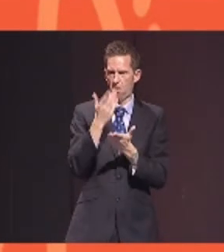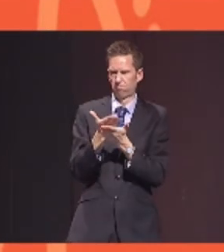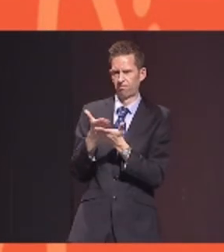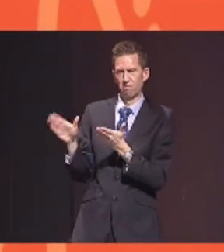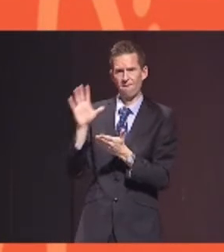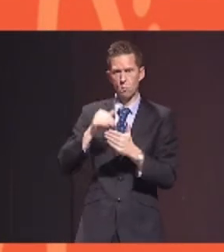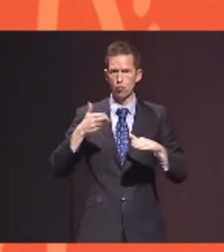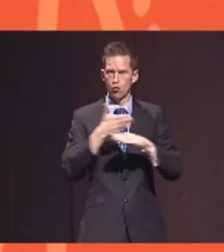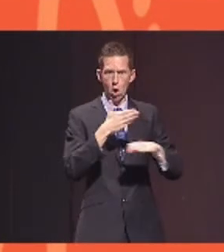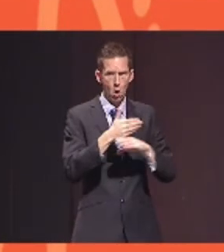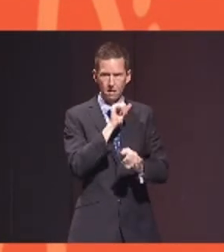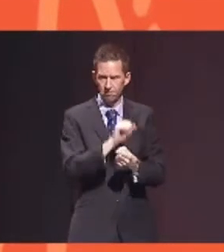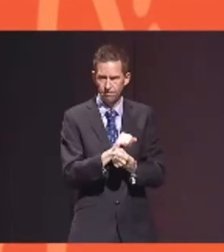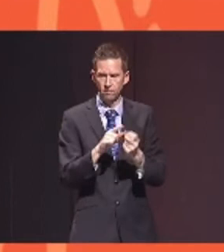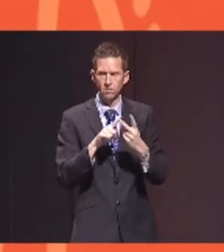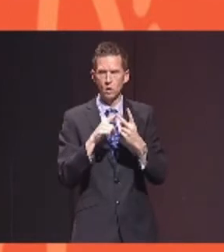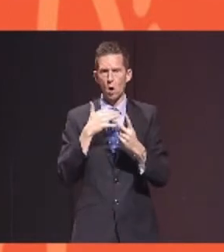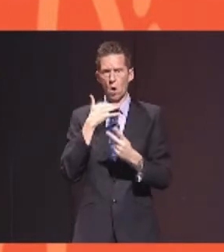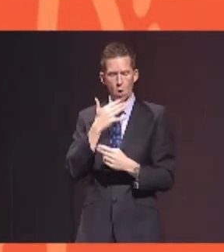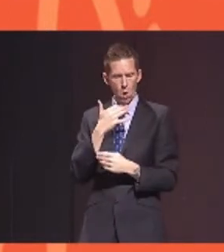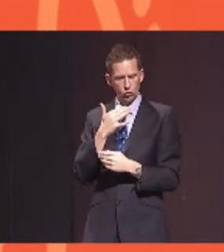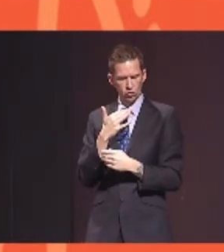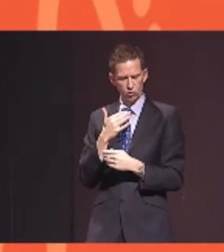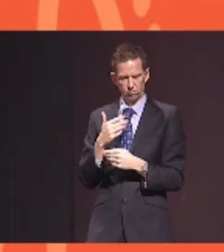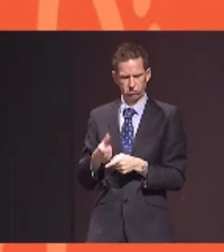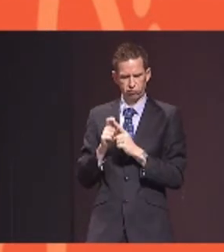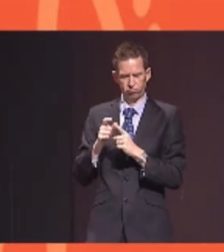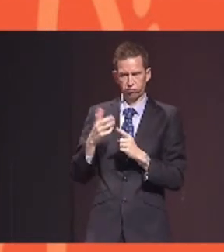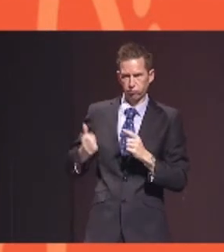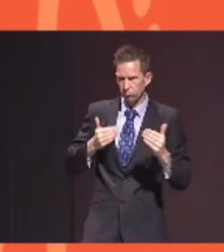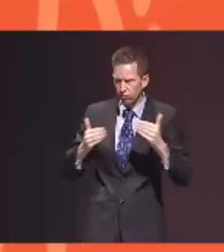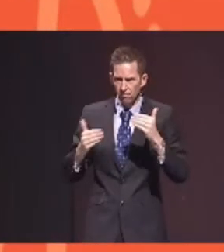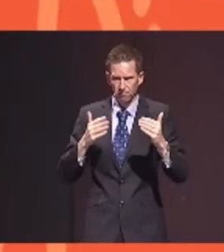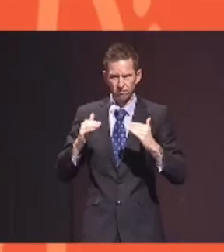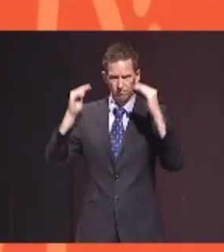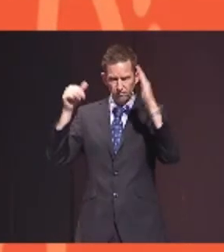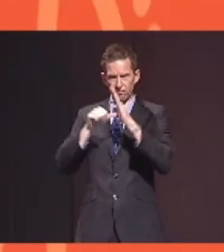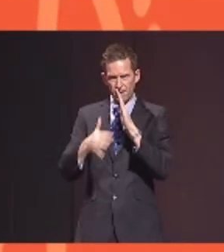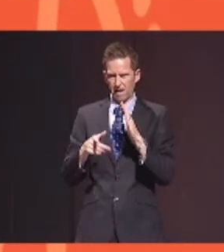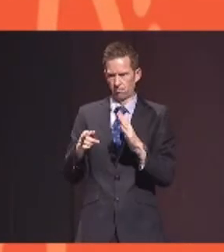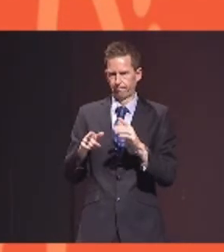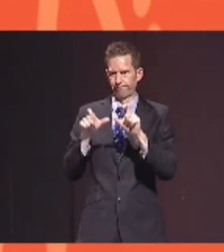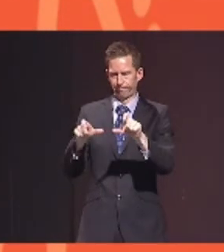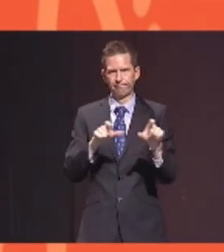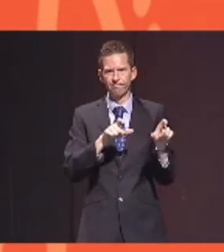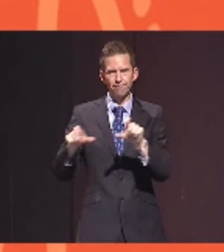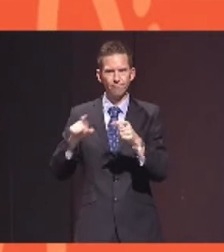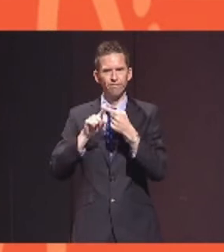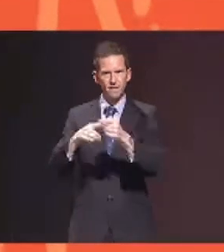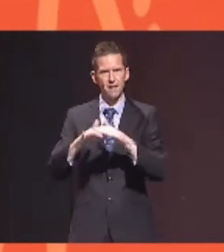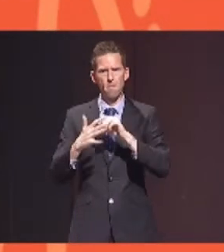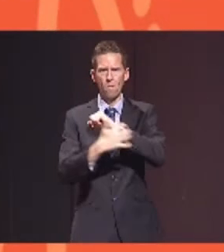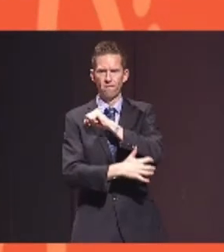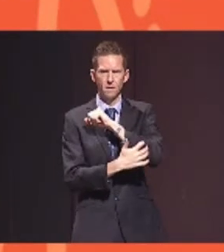from the job market, the costs of disabilities are higher, so these families tend to live in bigger poverty.